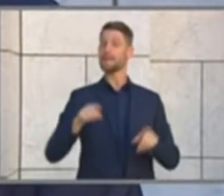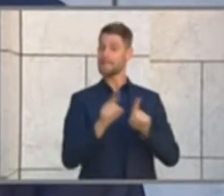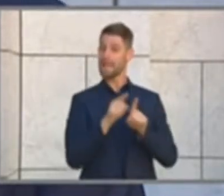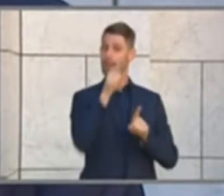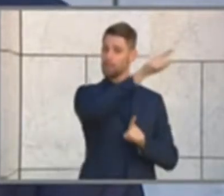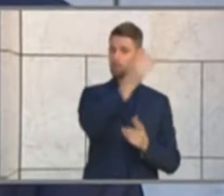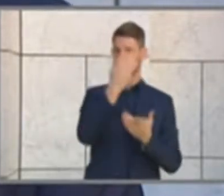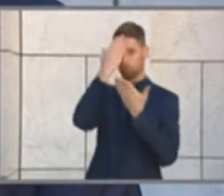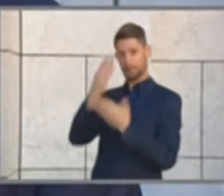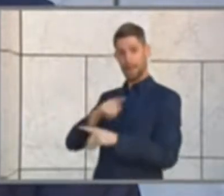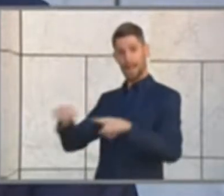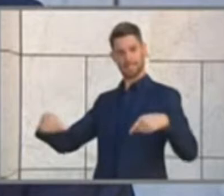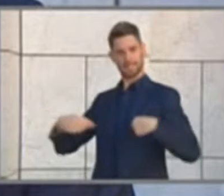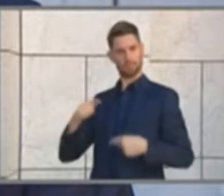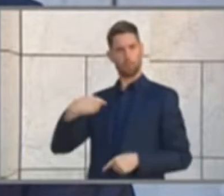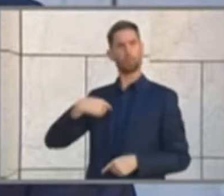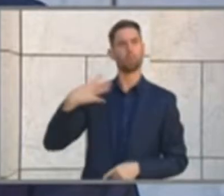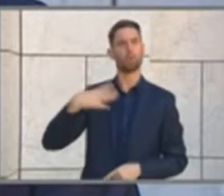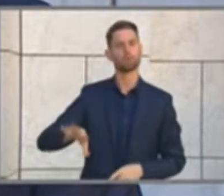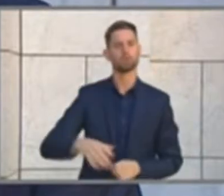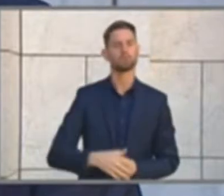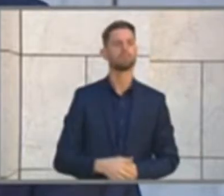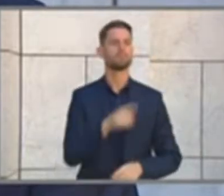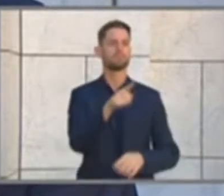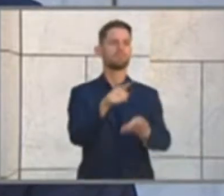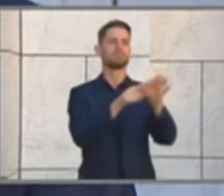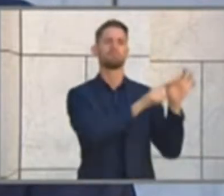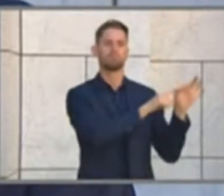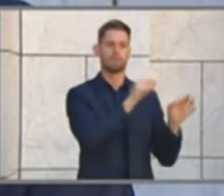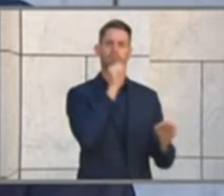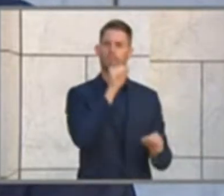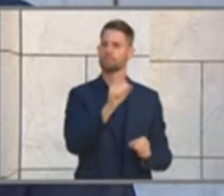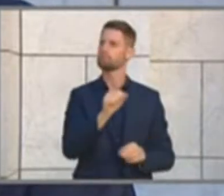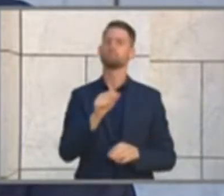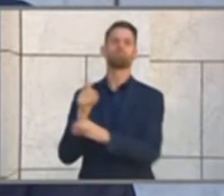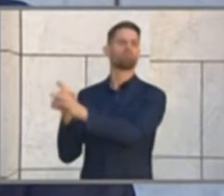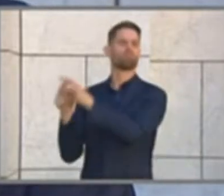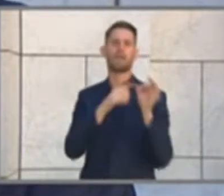return. And I think that's a pretty fair deal. Prime Minister. Yeah.